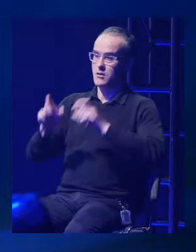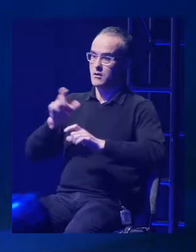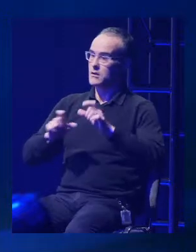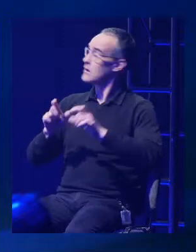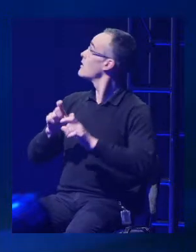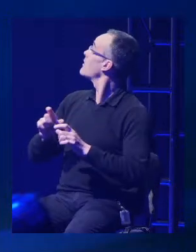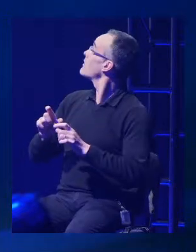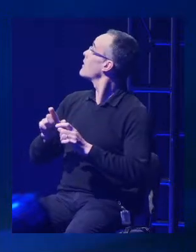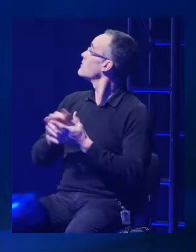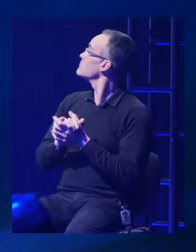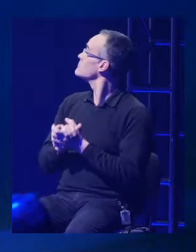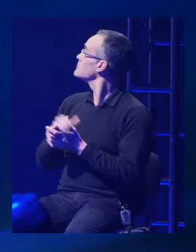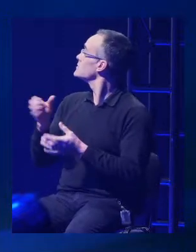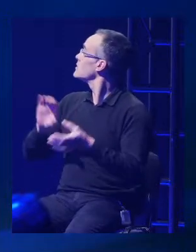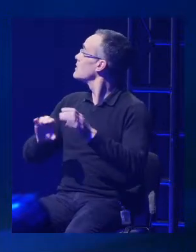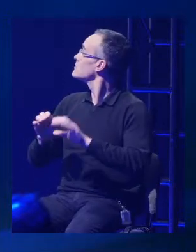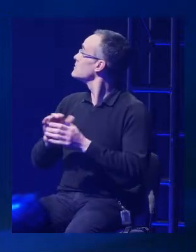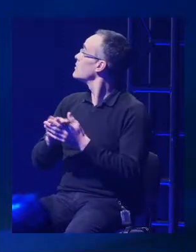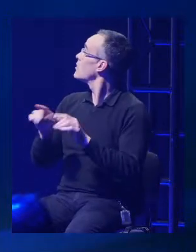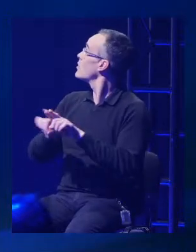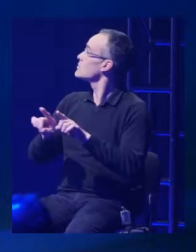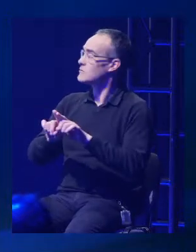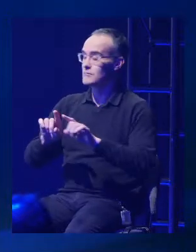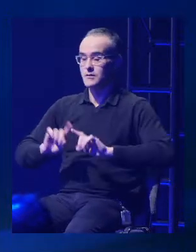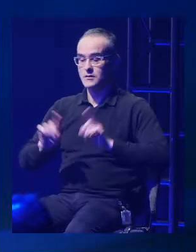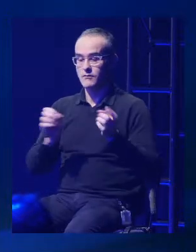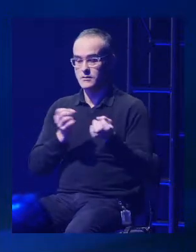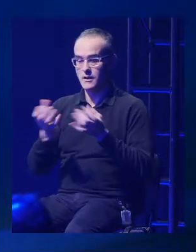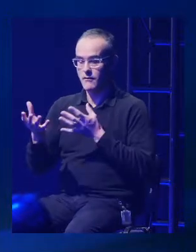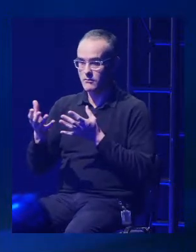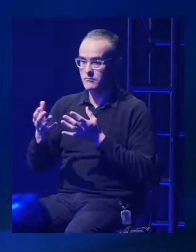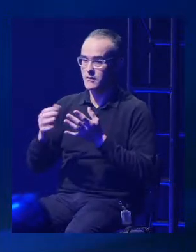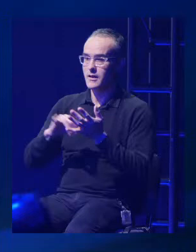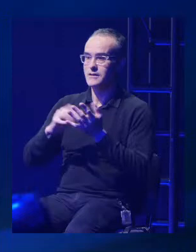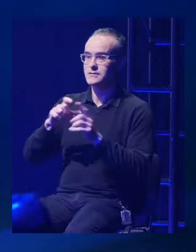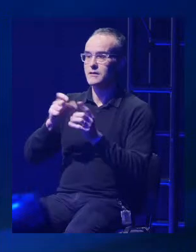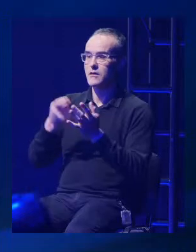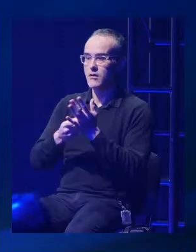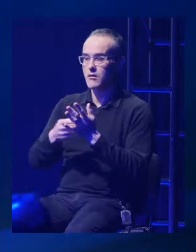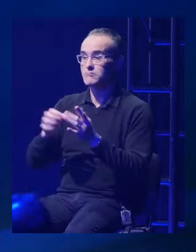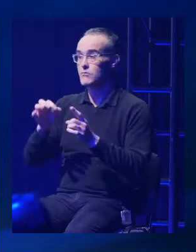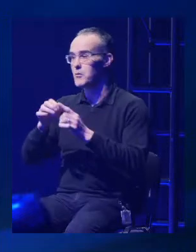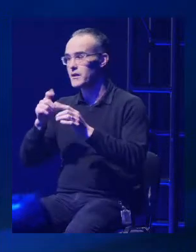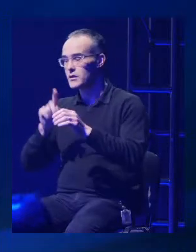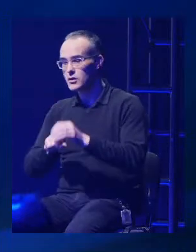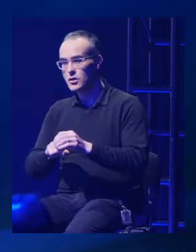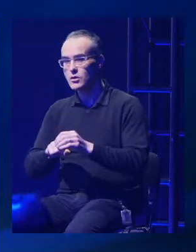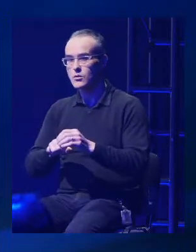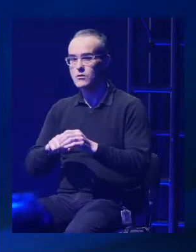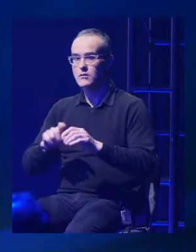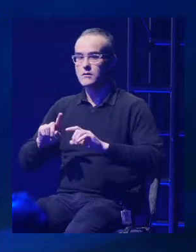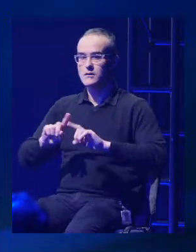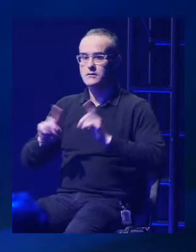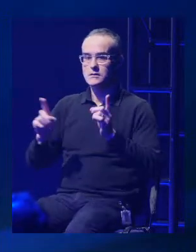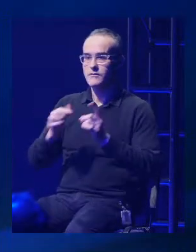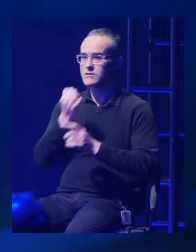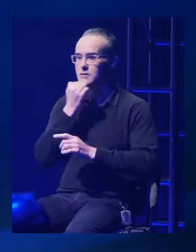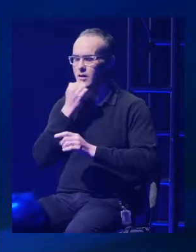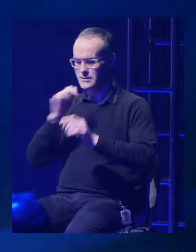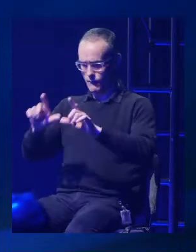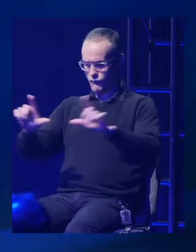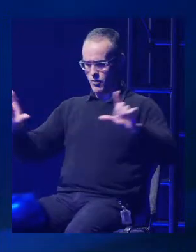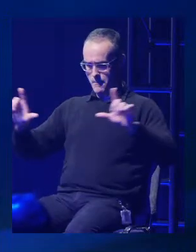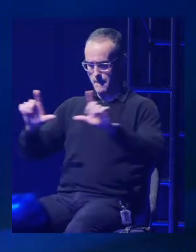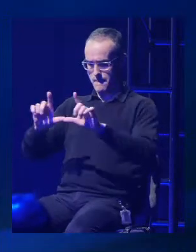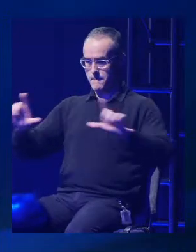have the considerations of different deliverables as well. It could be SDR, it could be hybrid log gamma, PQ. We've got different sizes of frame